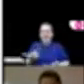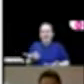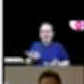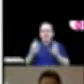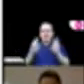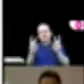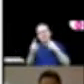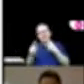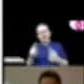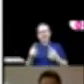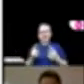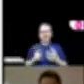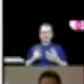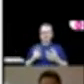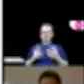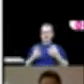way